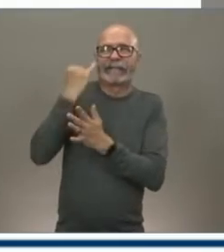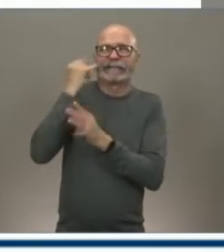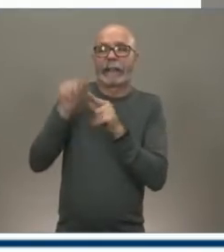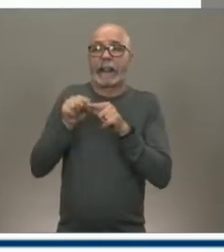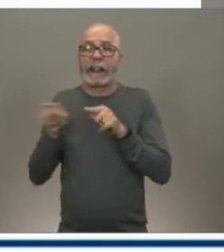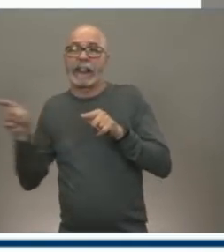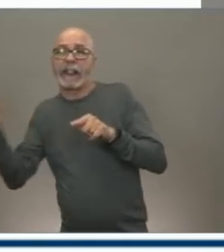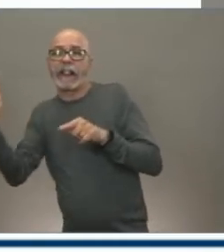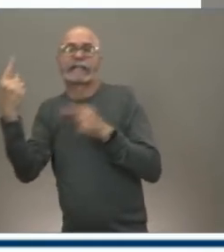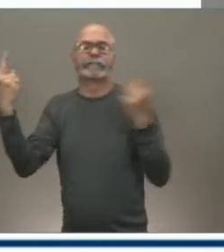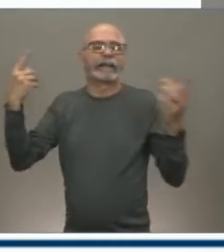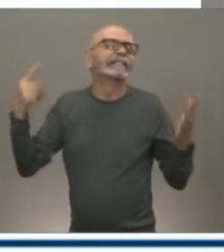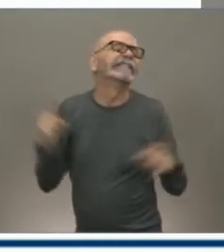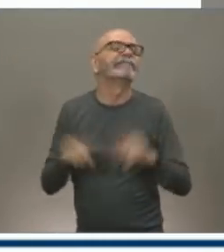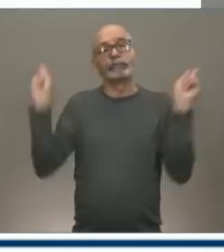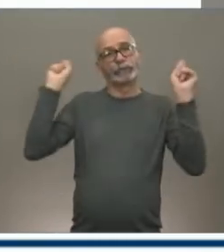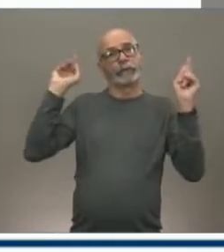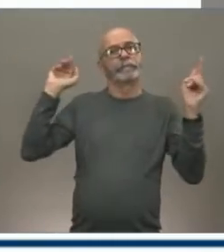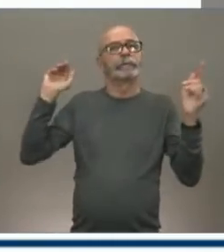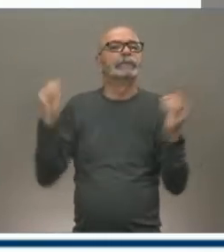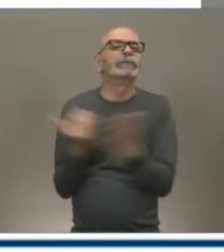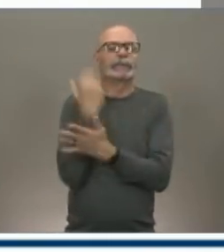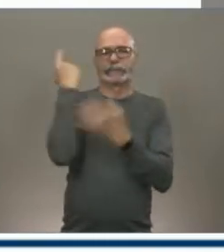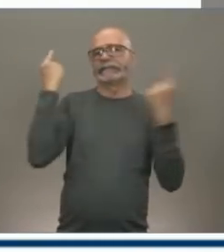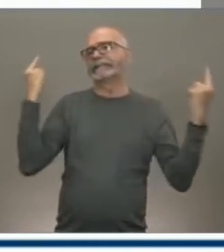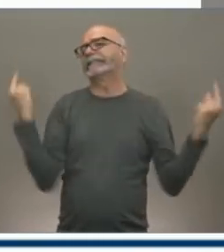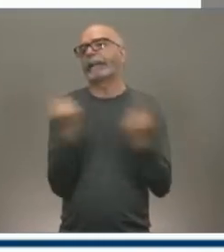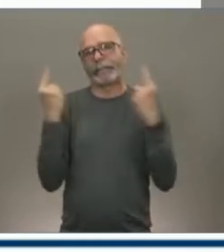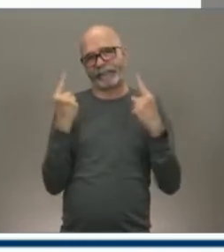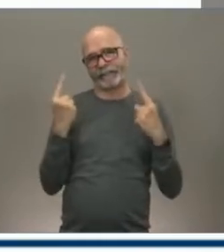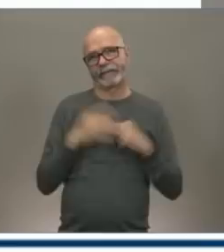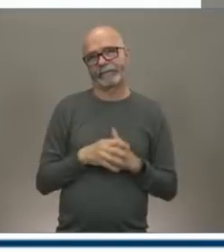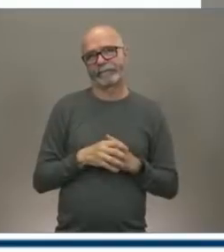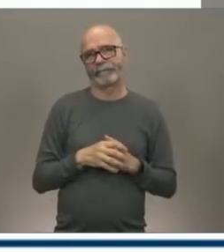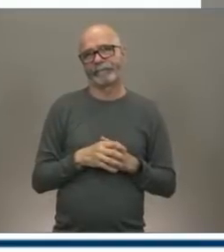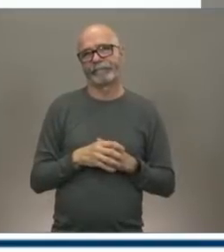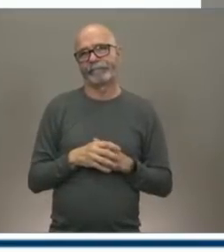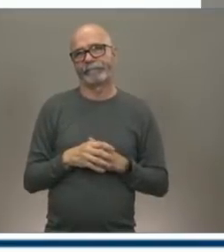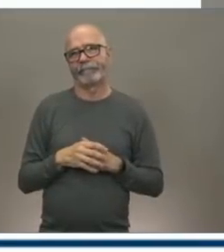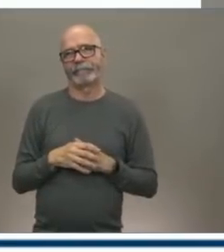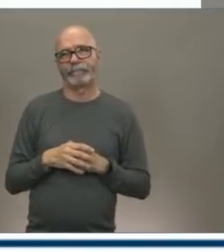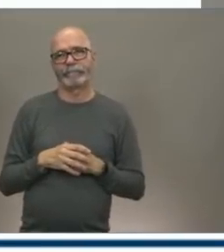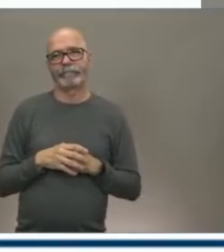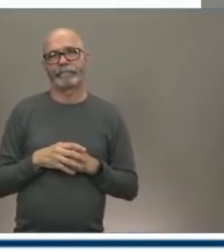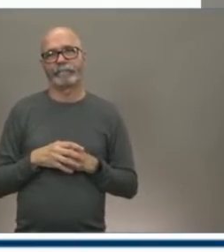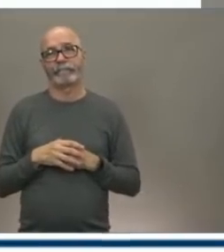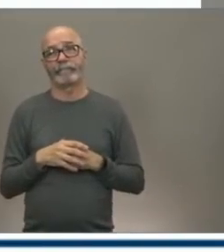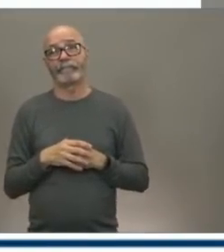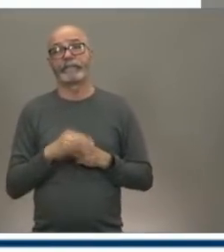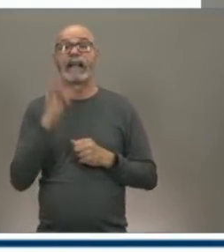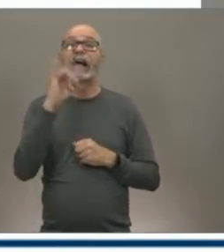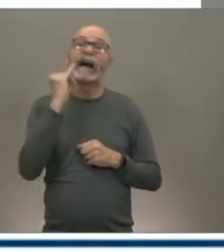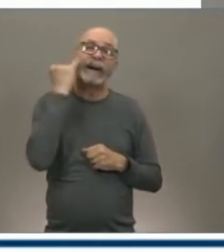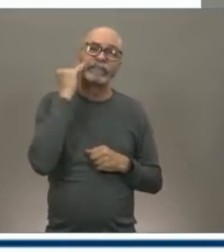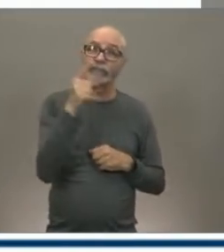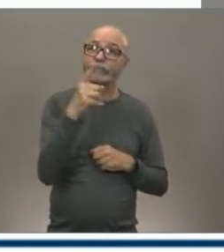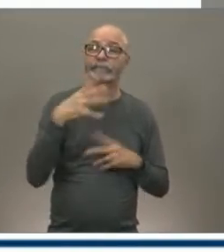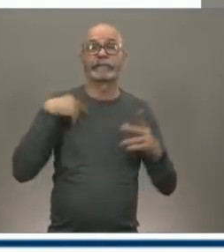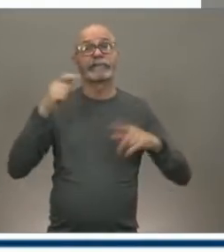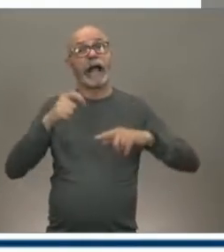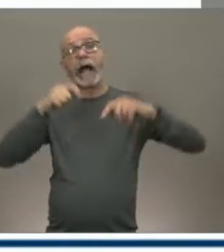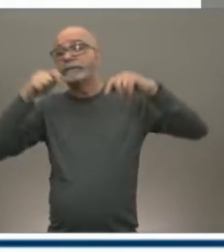said before, so whatever reason we're celebrating over the holidays, whether it's a specific religious observance or some other